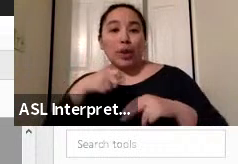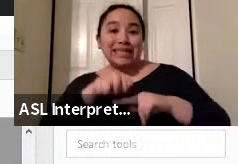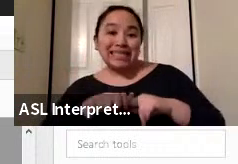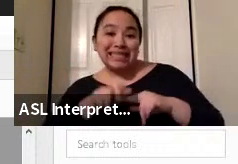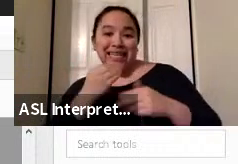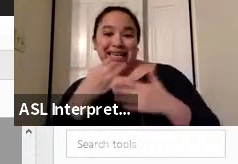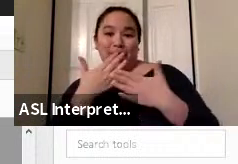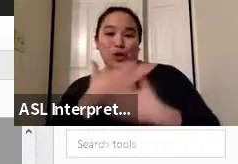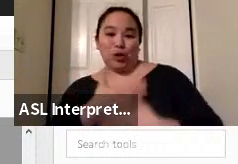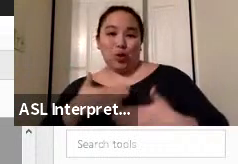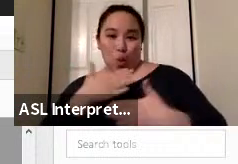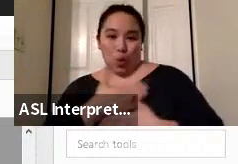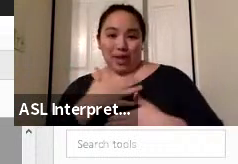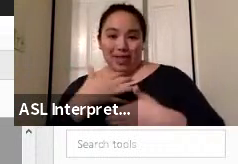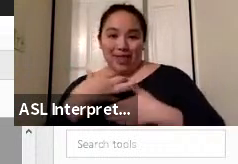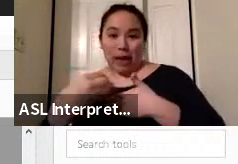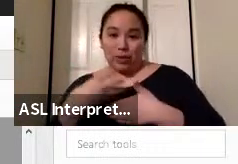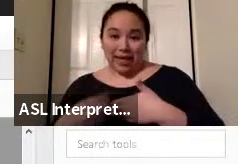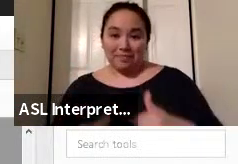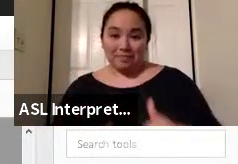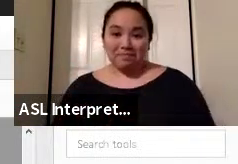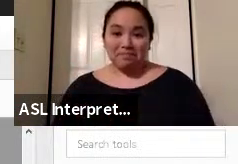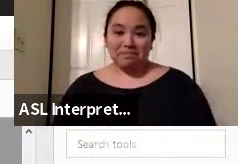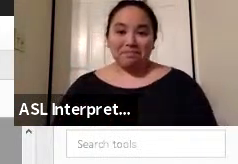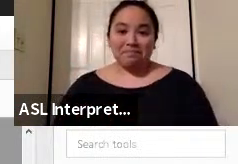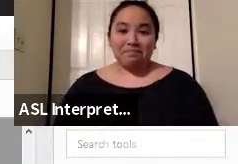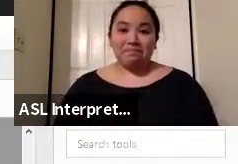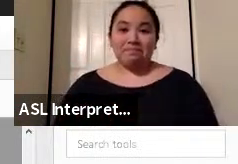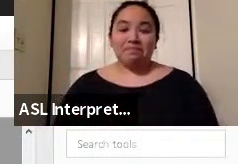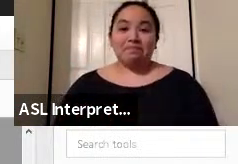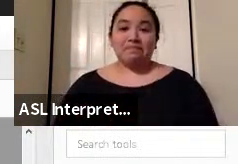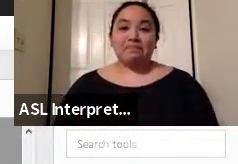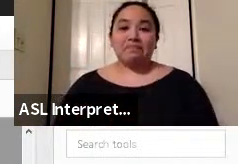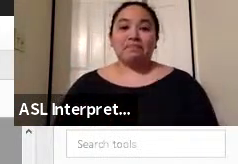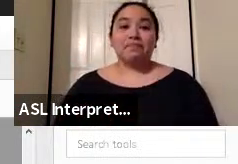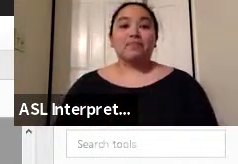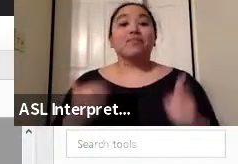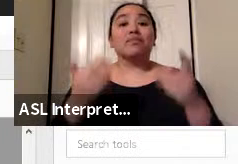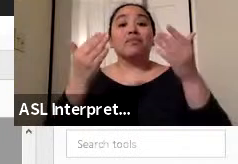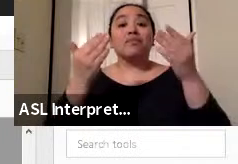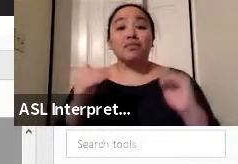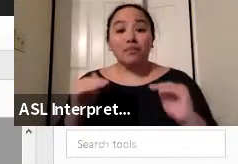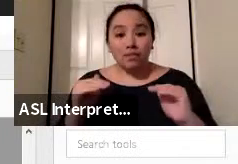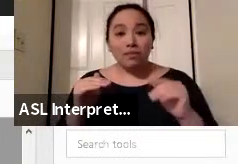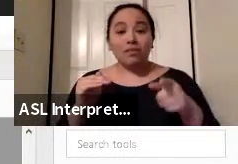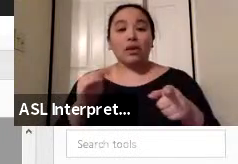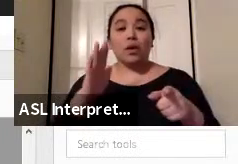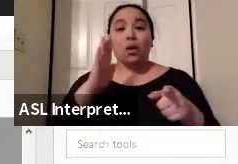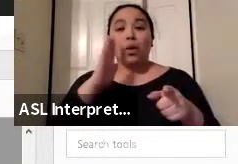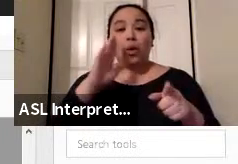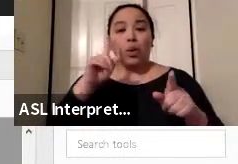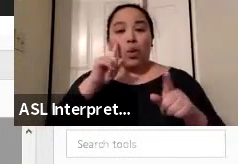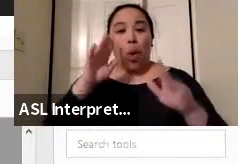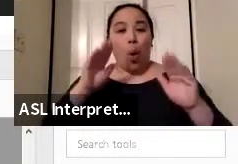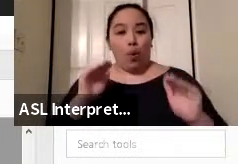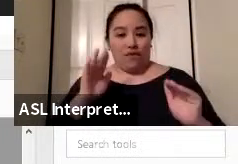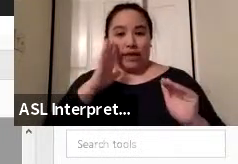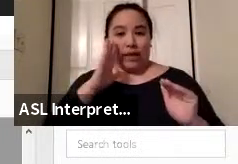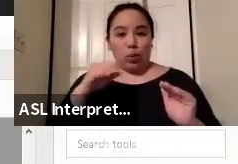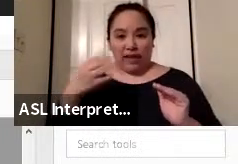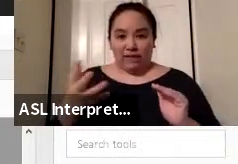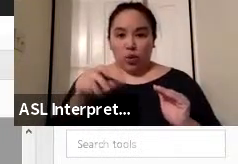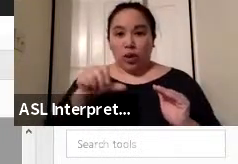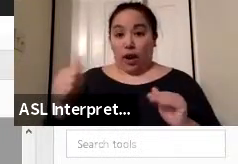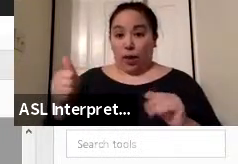enjoy the outside. And the next slide kind of gives you hopefully an a